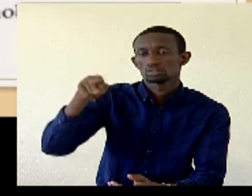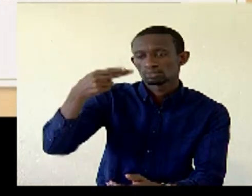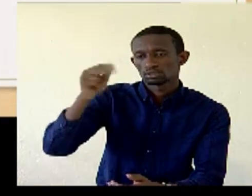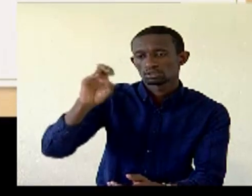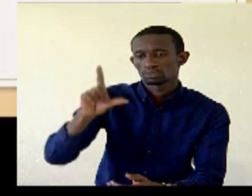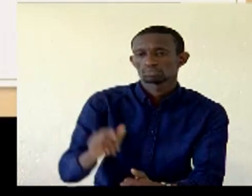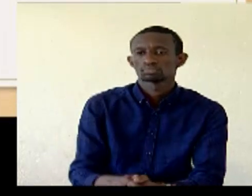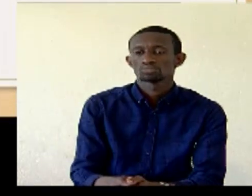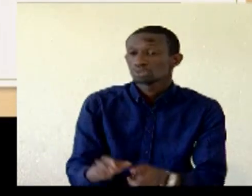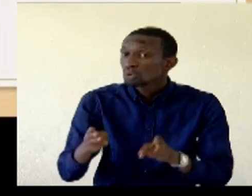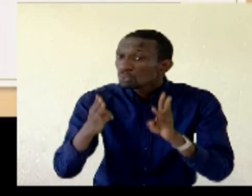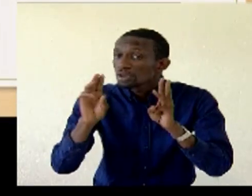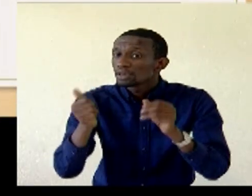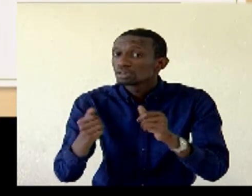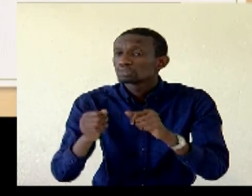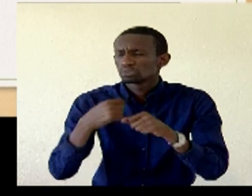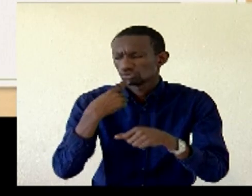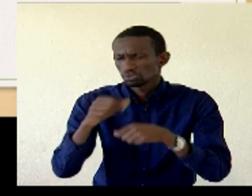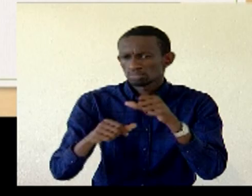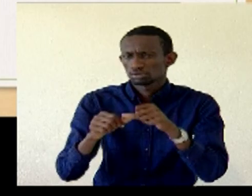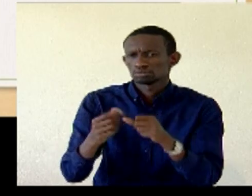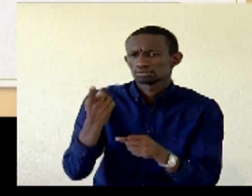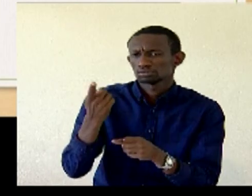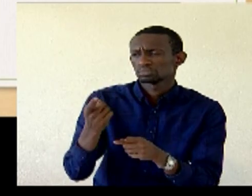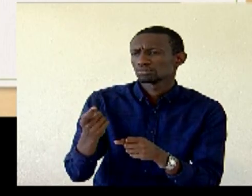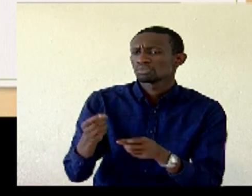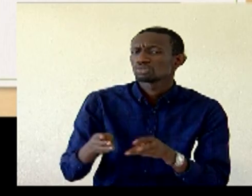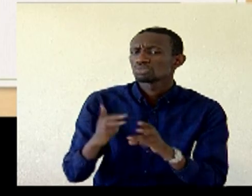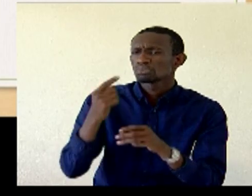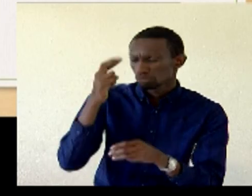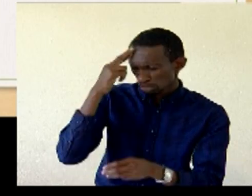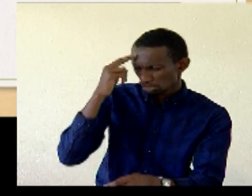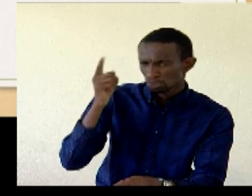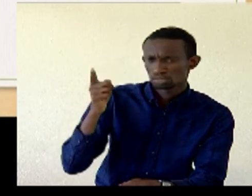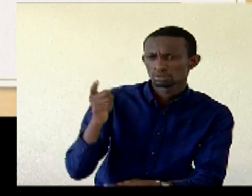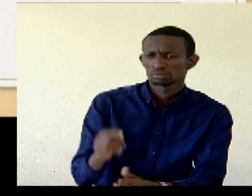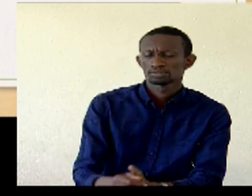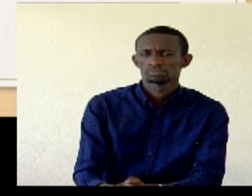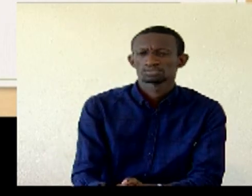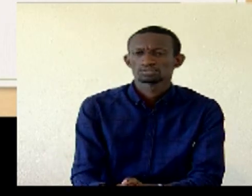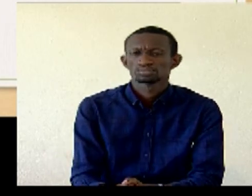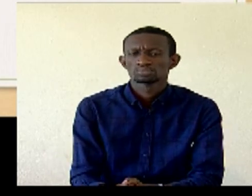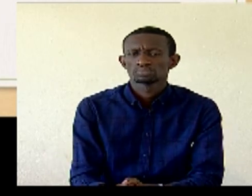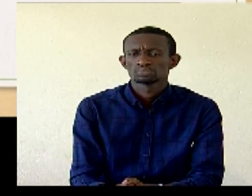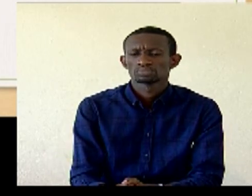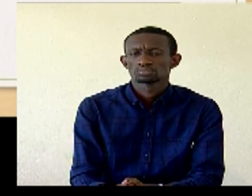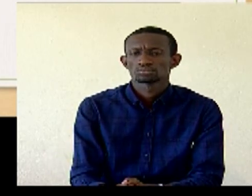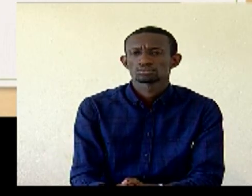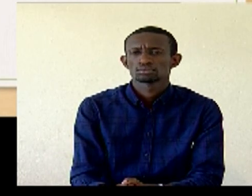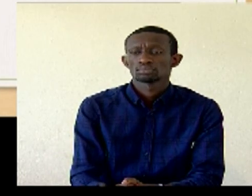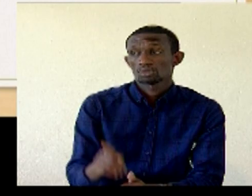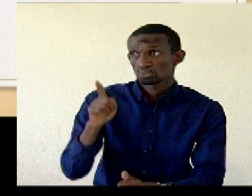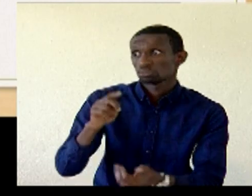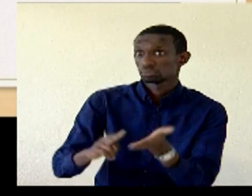Another method that we can talk about, this method, remember these methods that we are talking about also